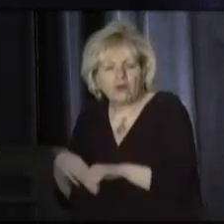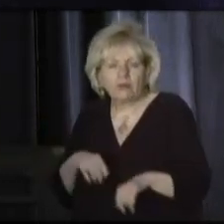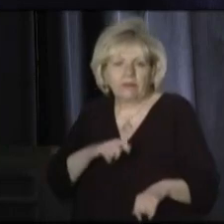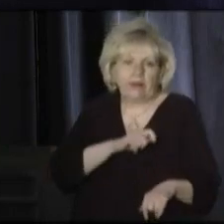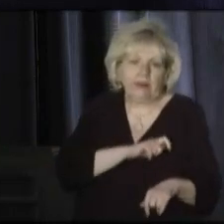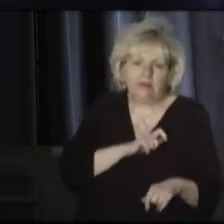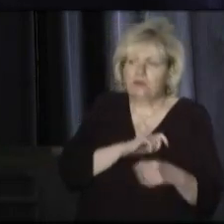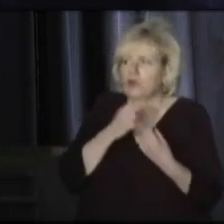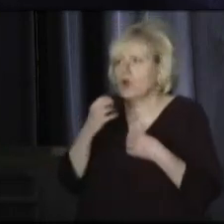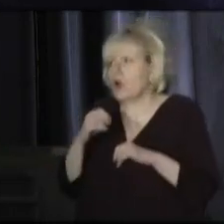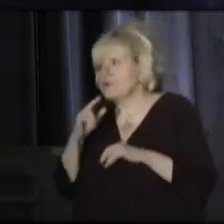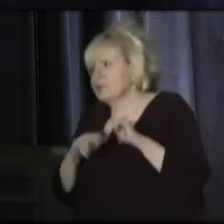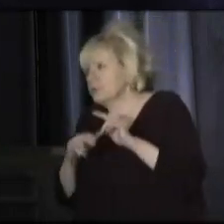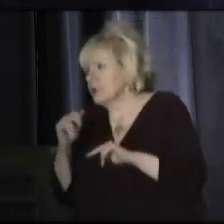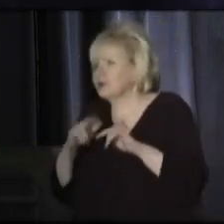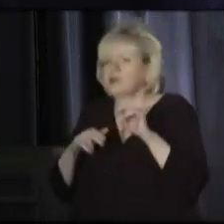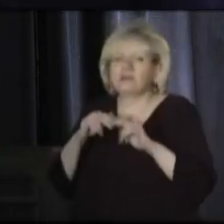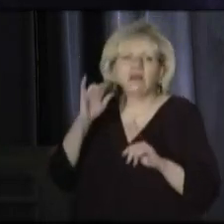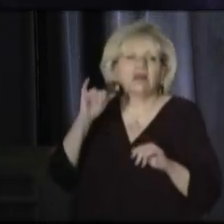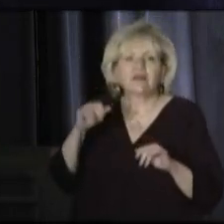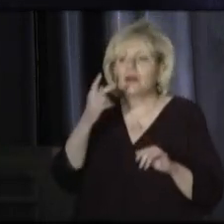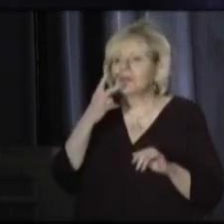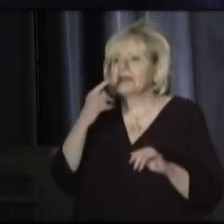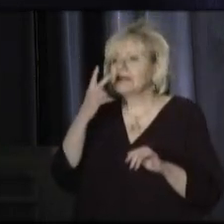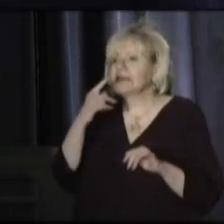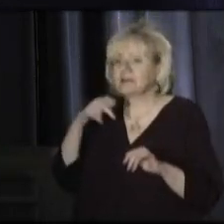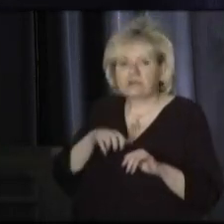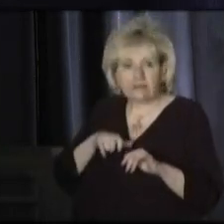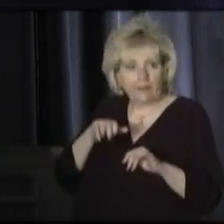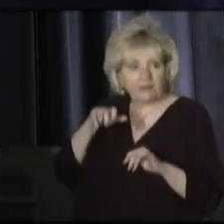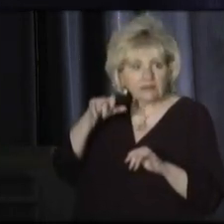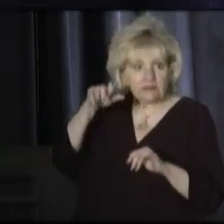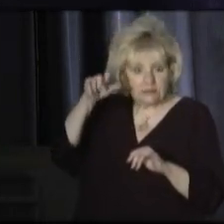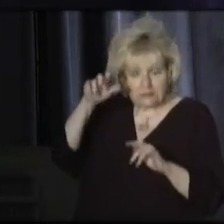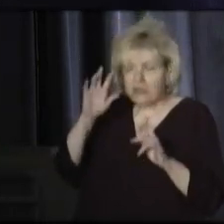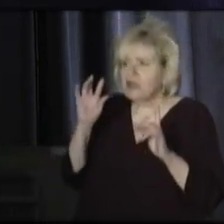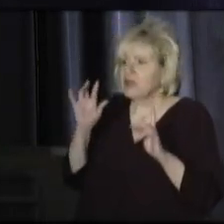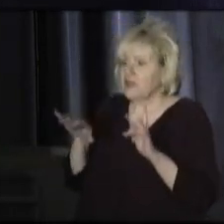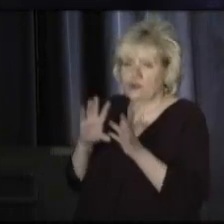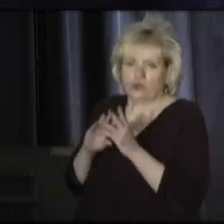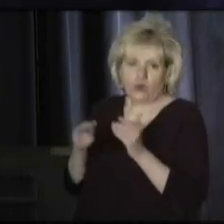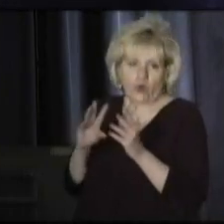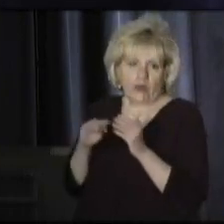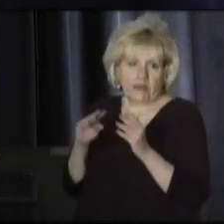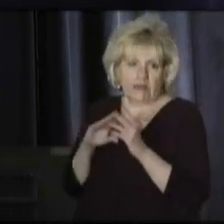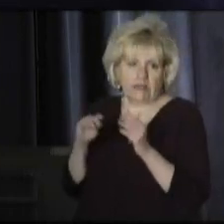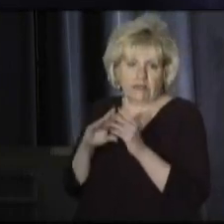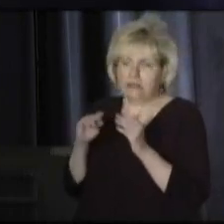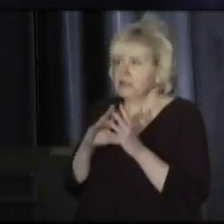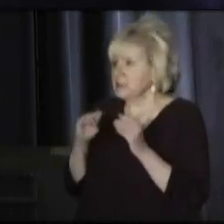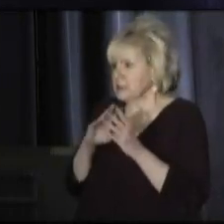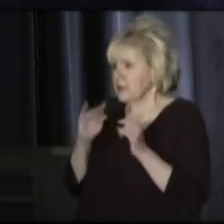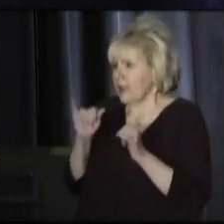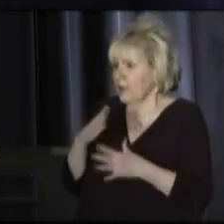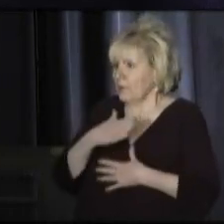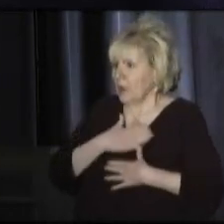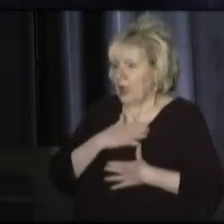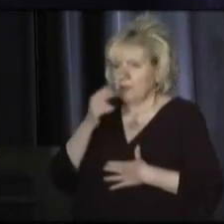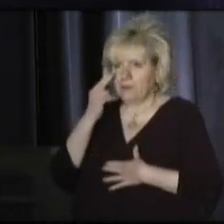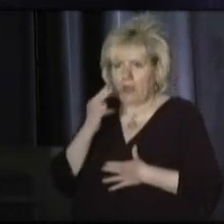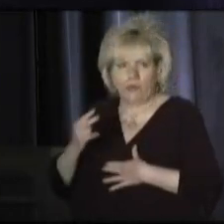to deboard. She'd snap some gum after a long plane nap, wind through the corridors and open-face restaurants